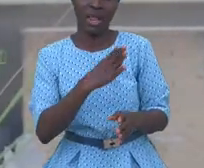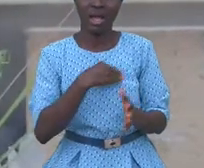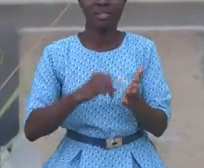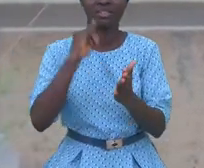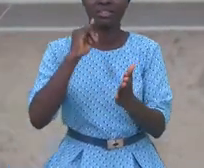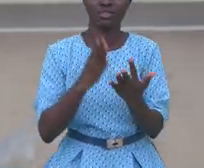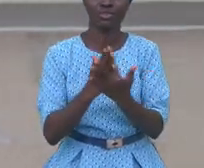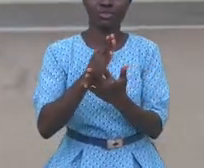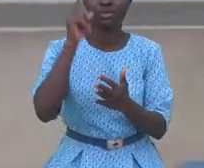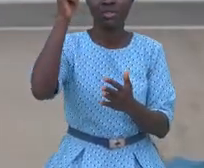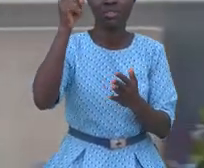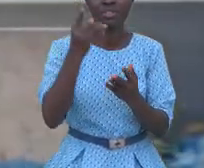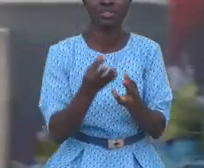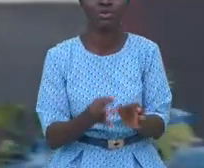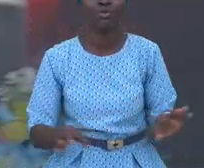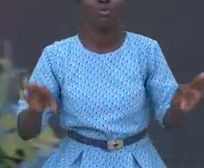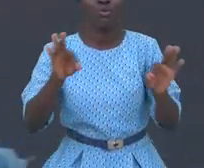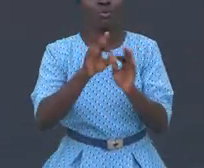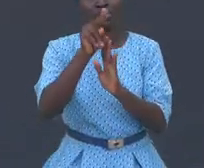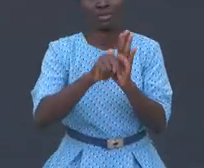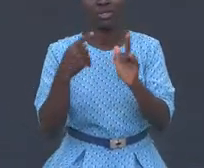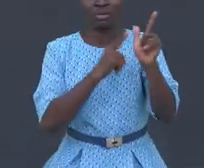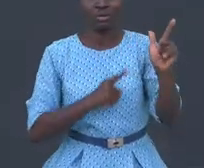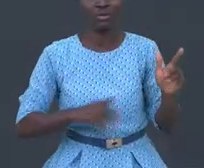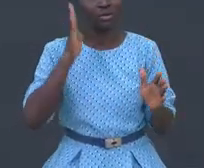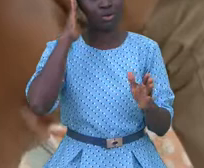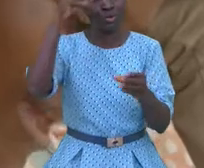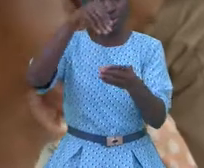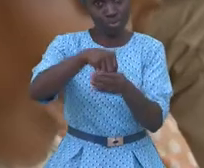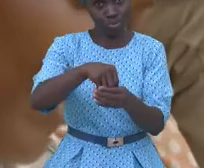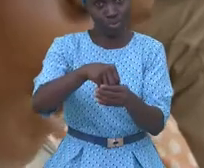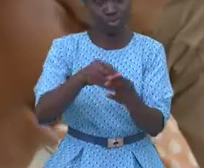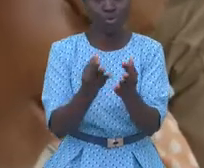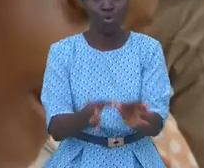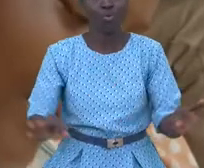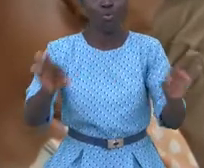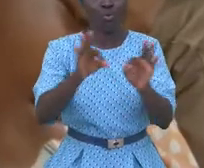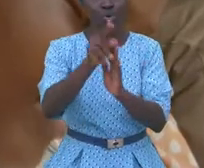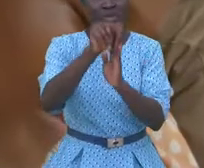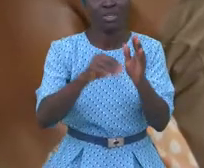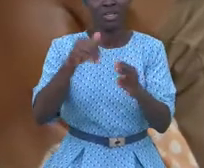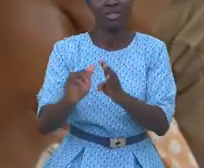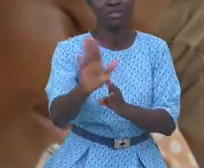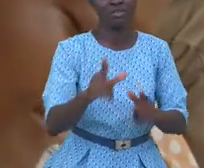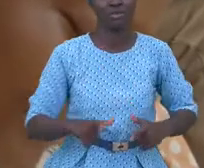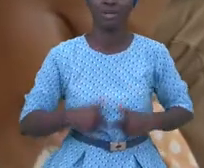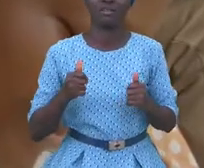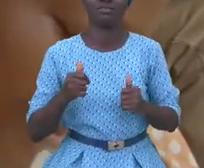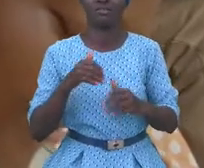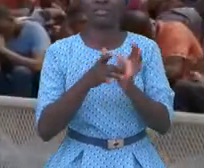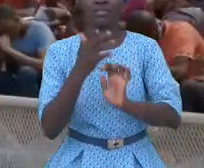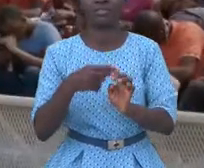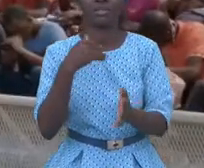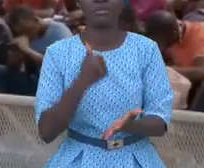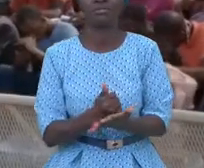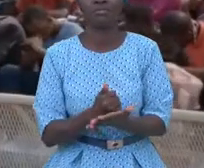worthiness. The Lord will put worthiness in your life. Amen. Don't ever say again,